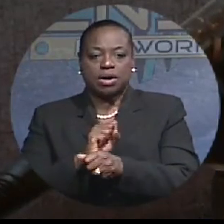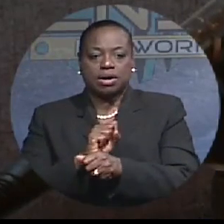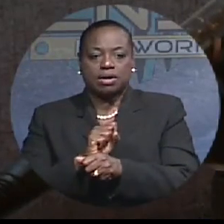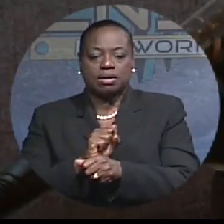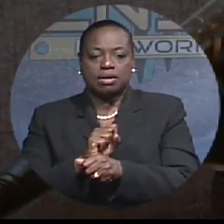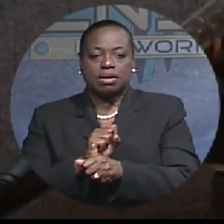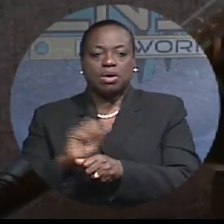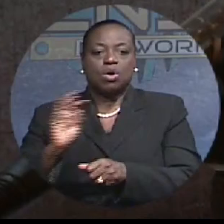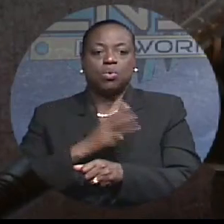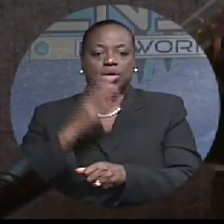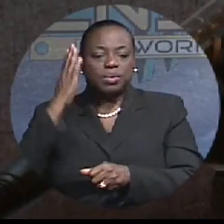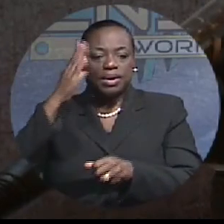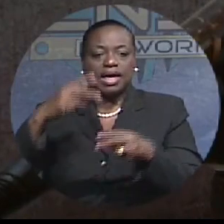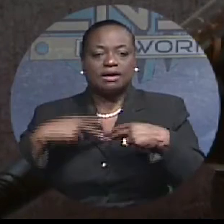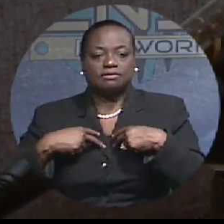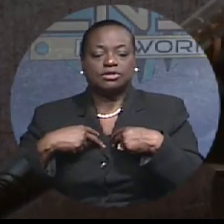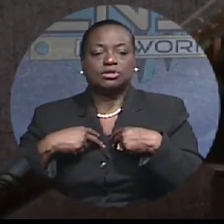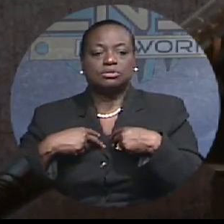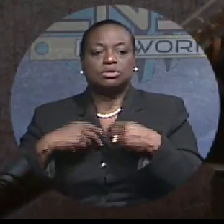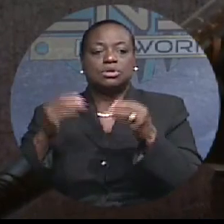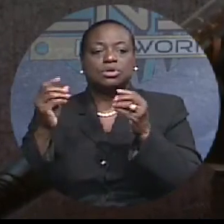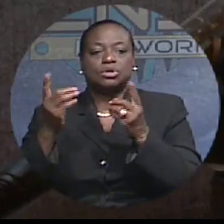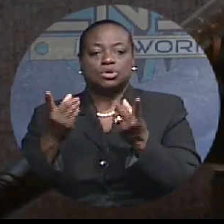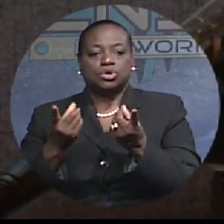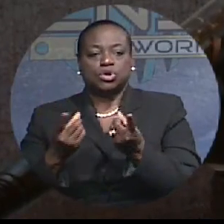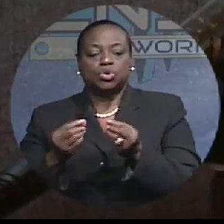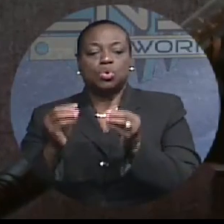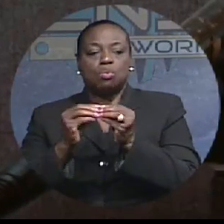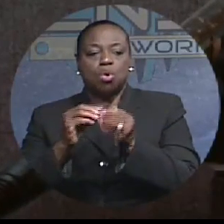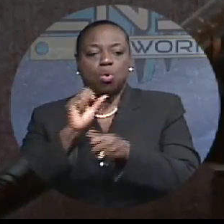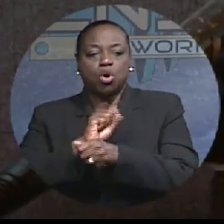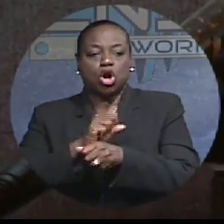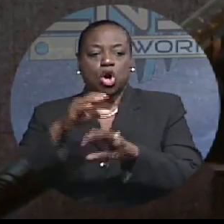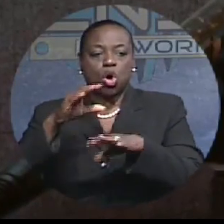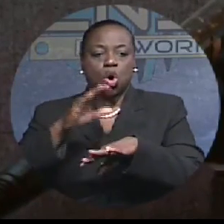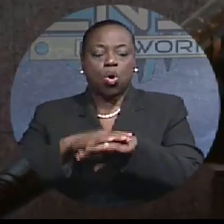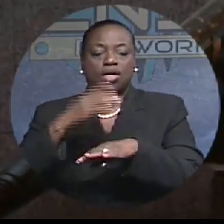further work will have to be done on the old regulations, existing regulations.